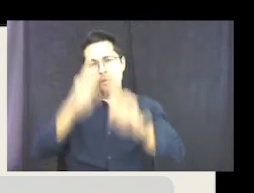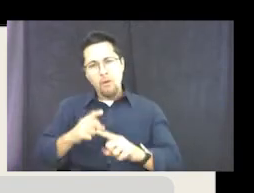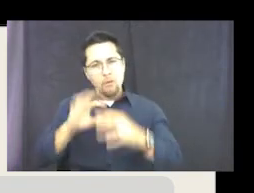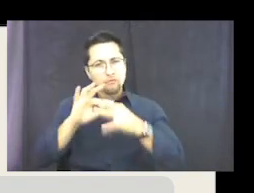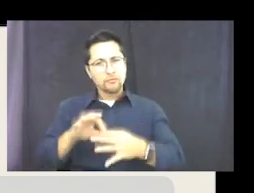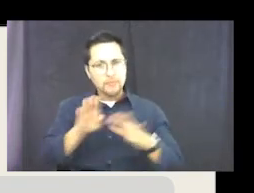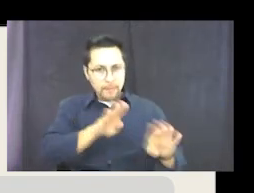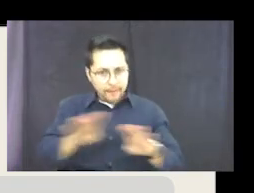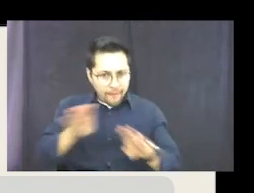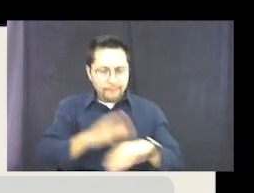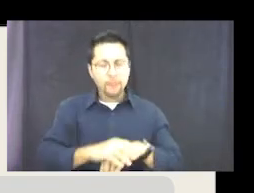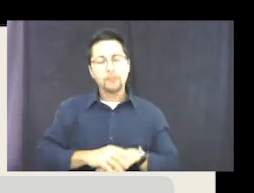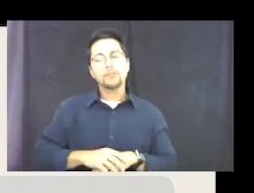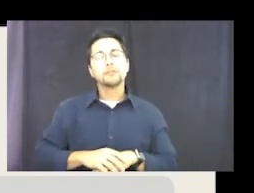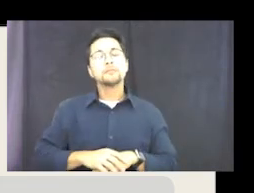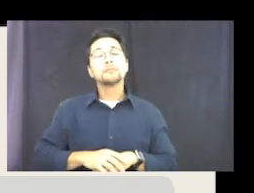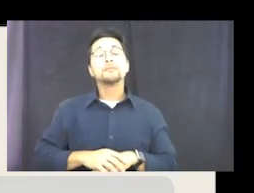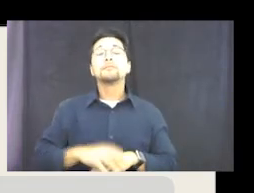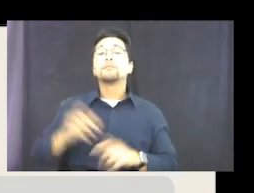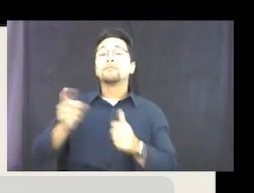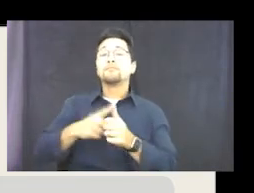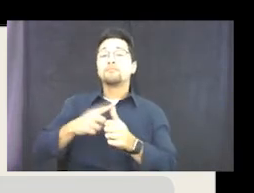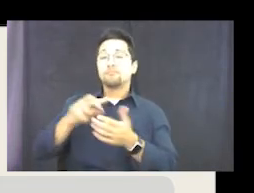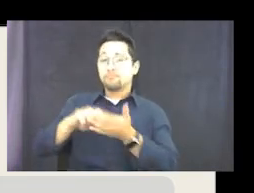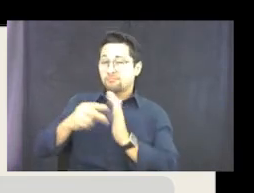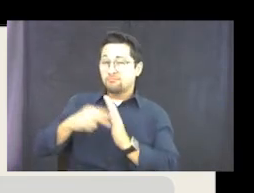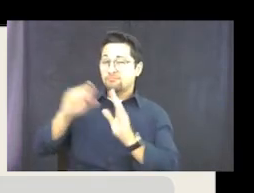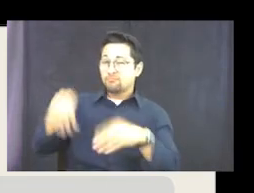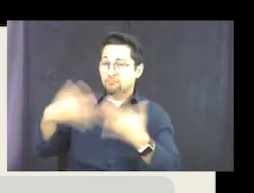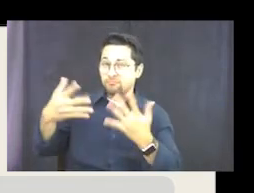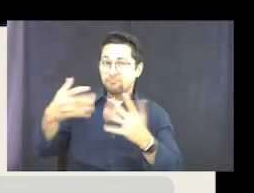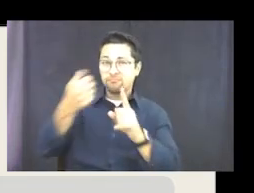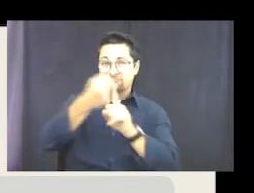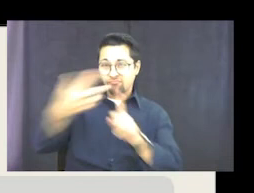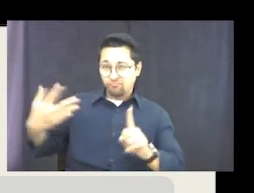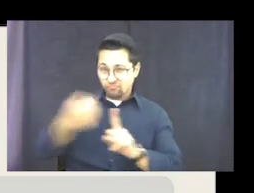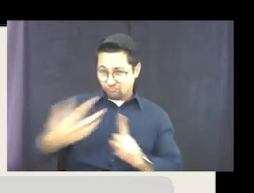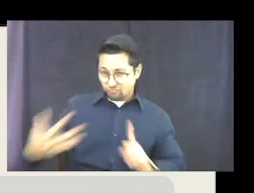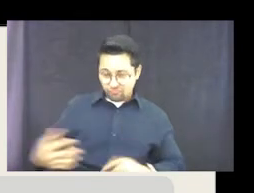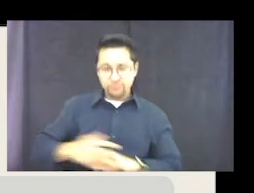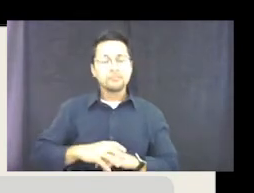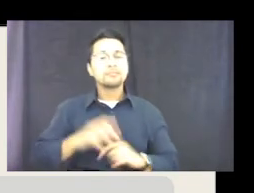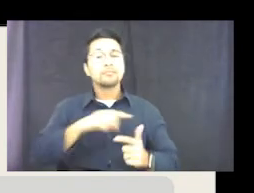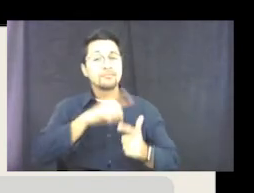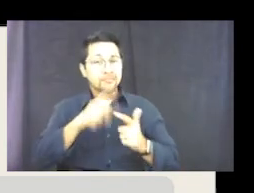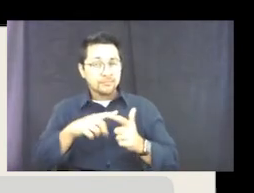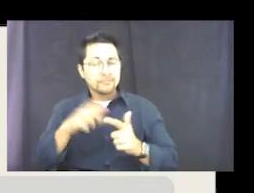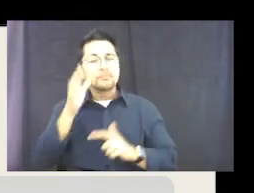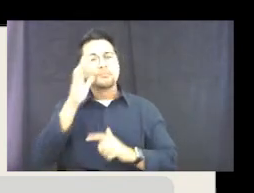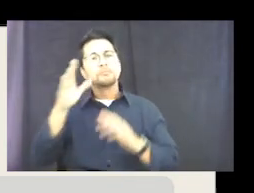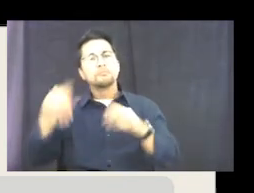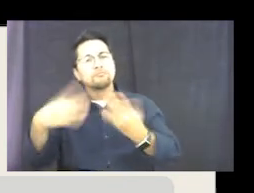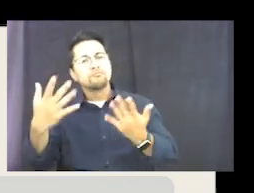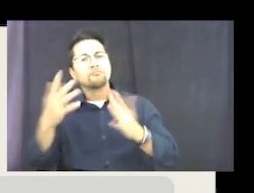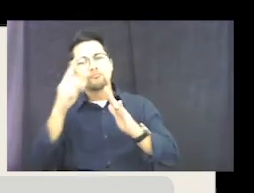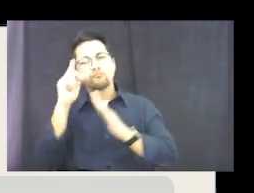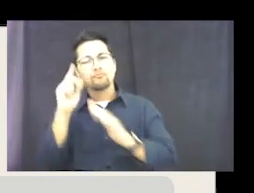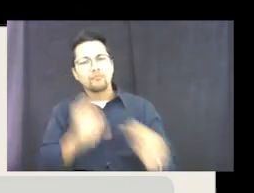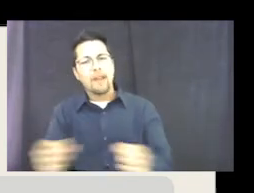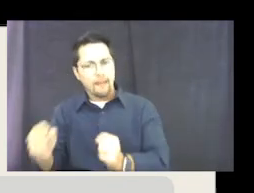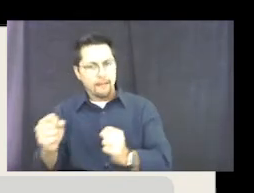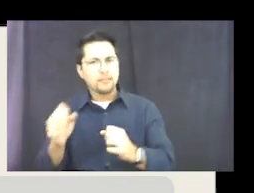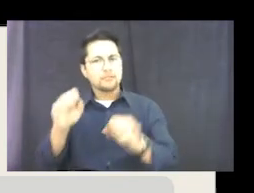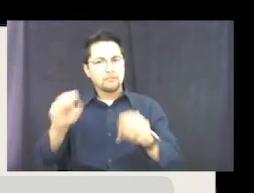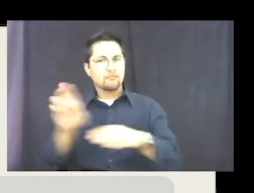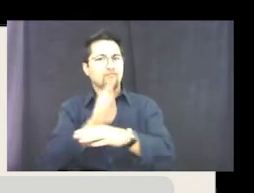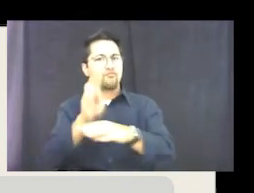self-regulation. First, we are going to define and give examples of each of these subcategories. Then we are going to provide some strategies for you to use in the